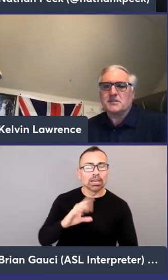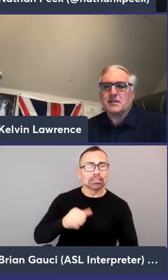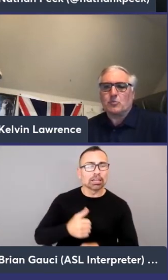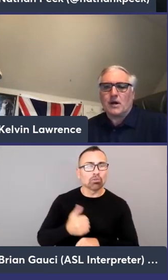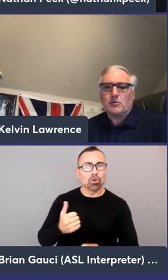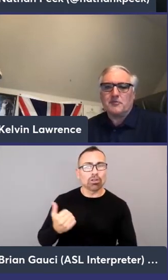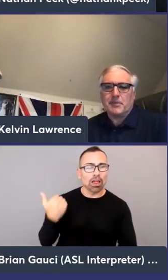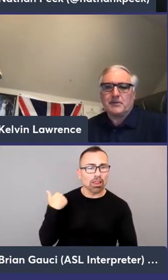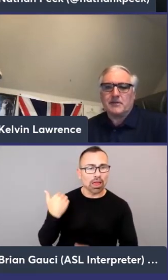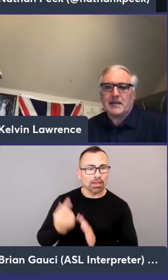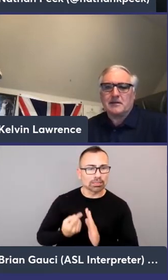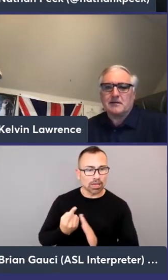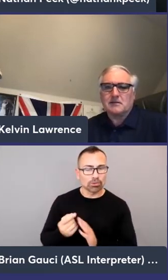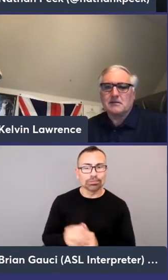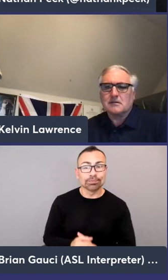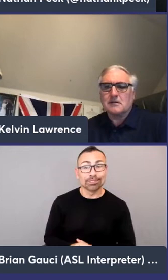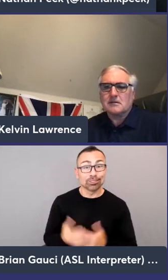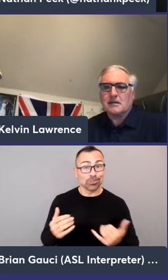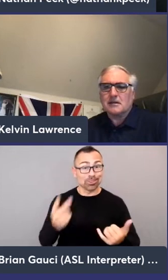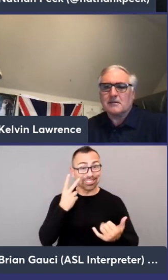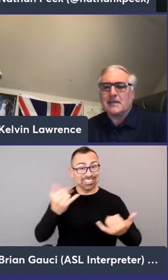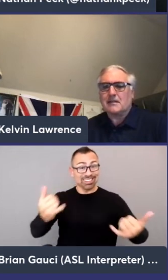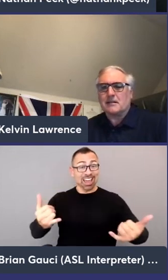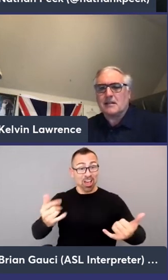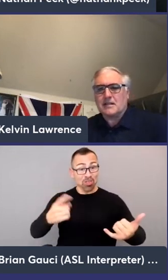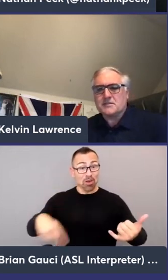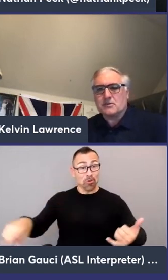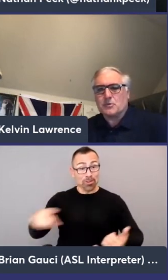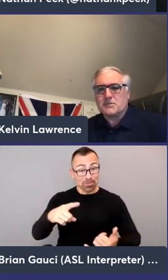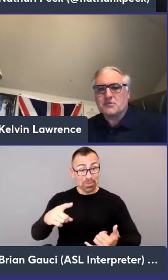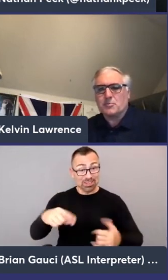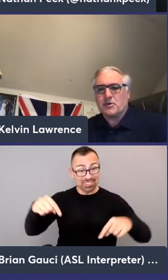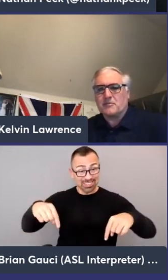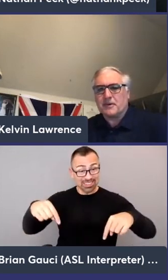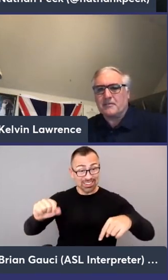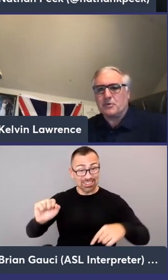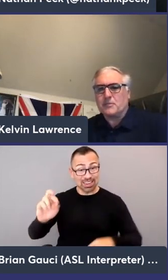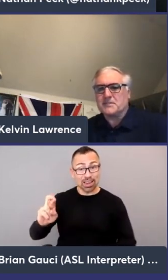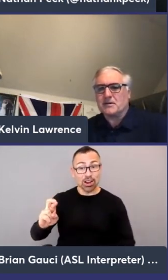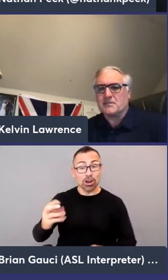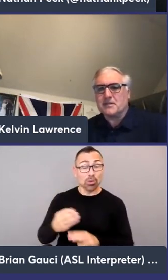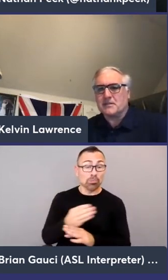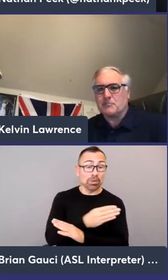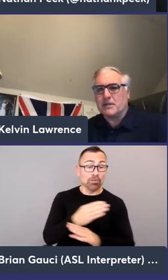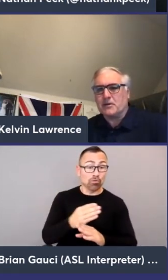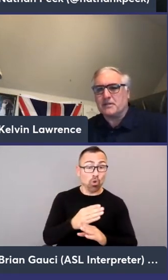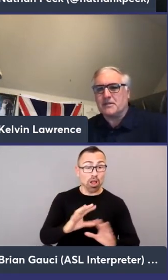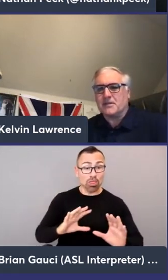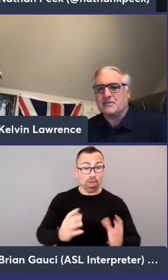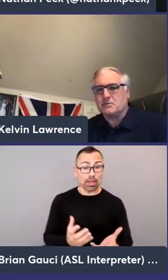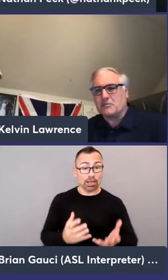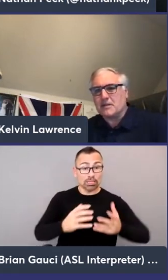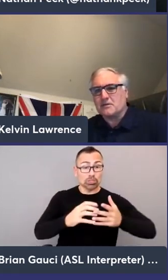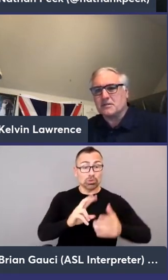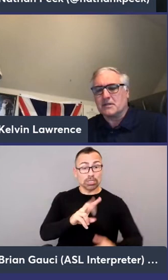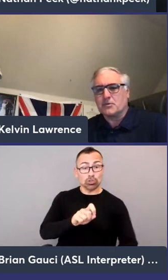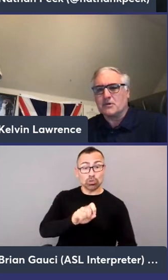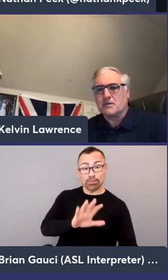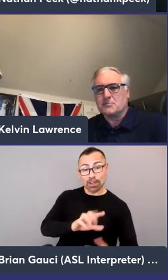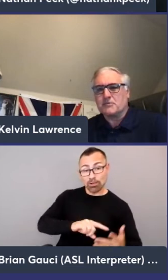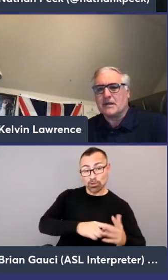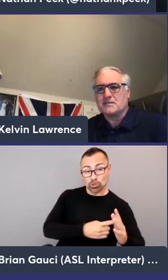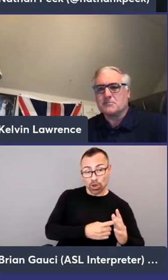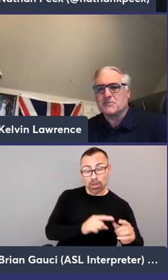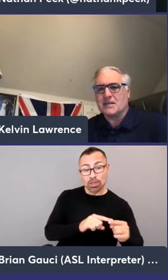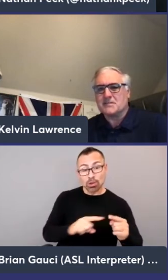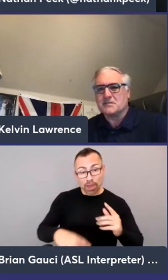So you'll see that while we've been on air, that little cluster was at 2.5 when we started. Then we loaded the data. We ran those early